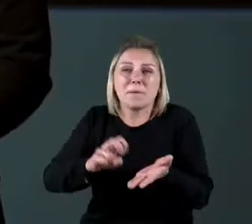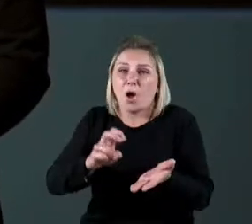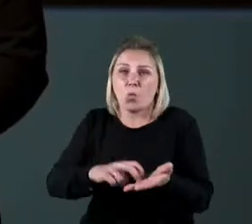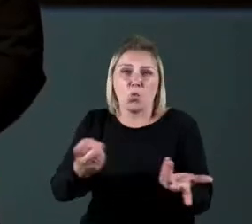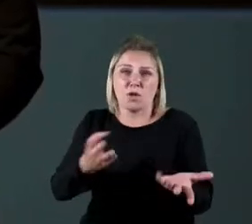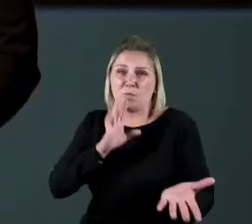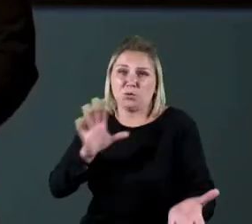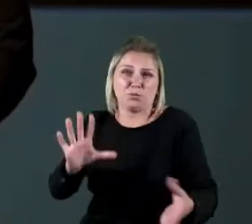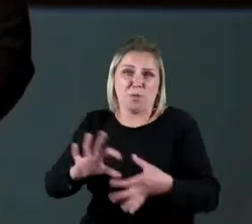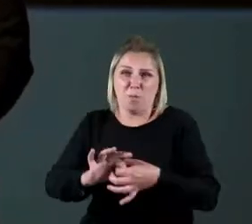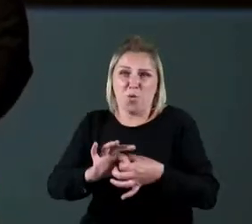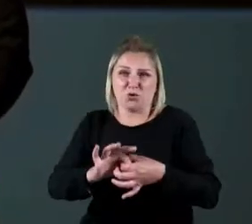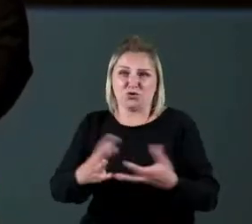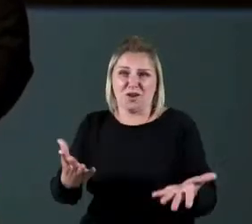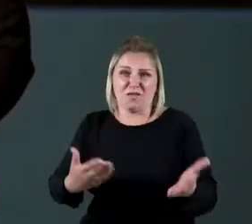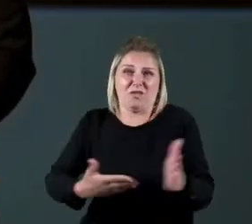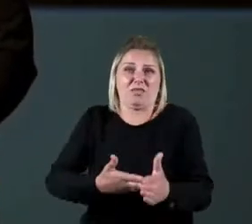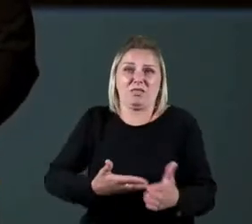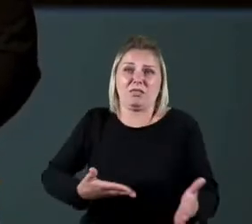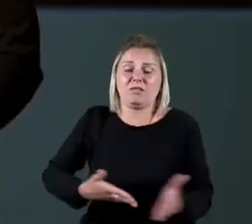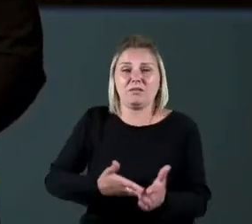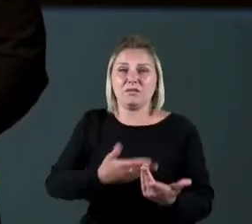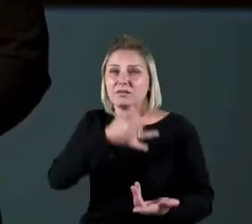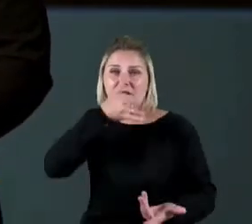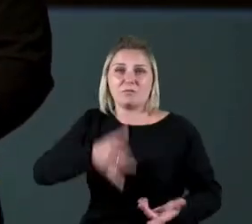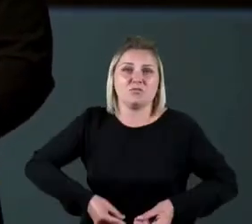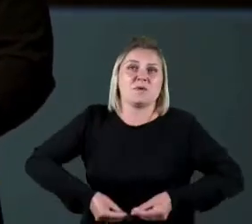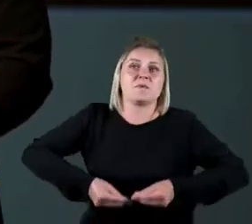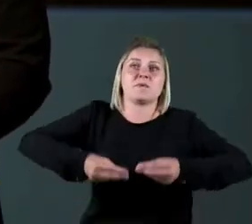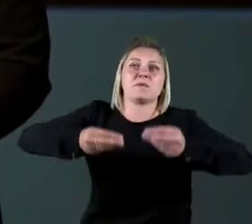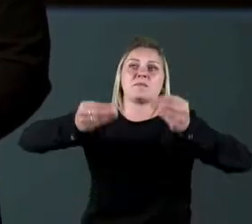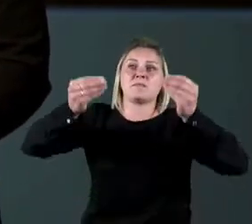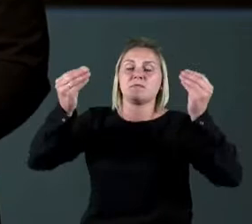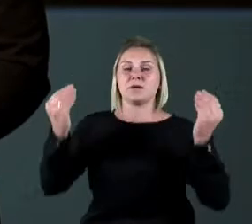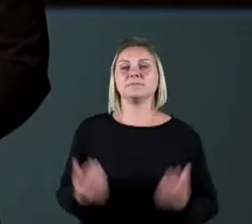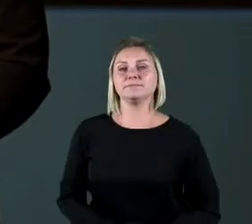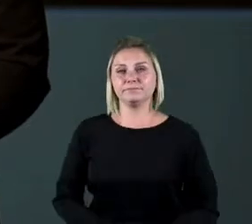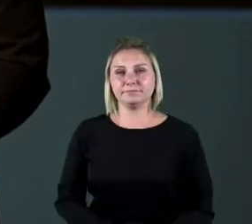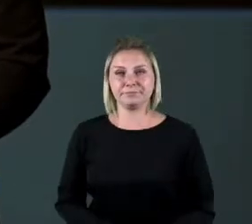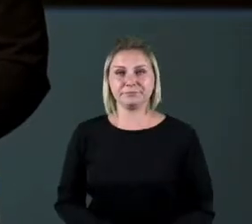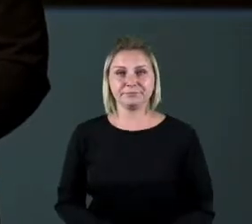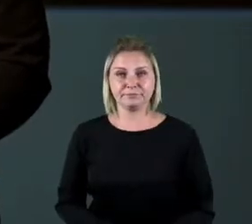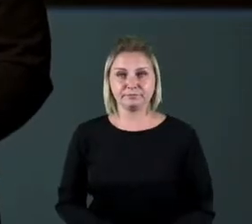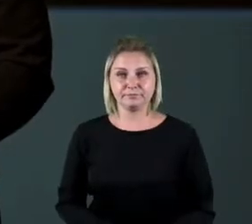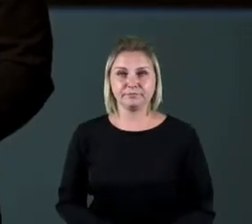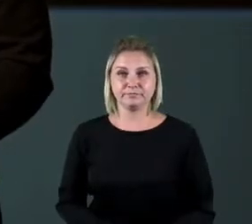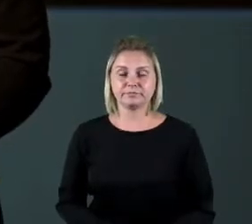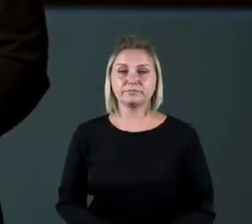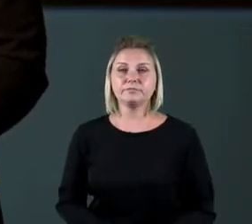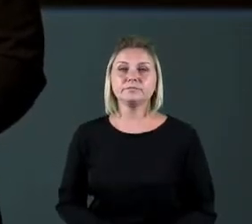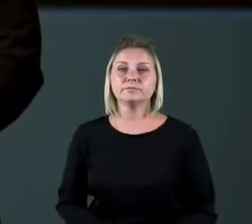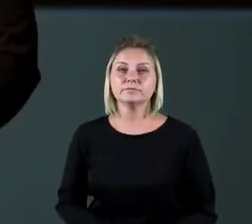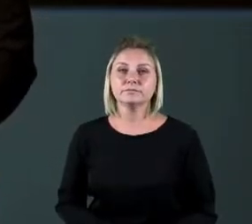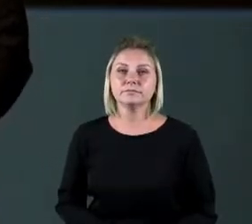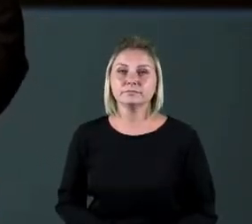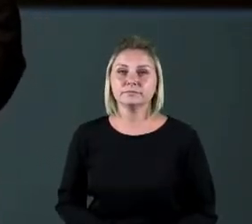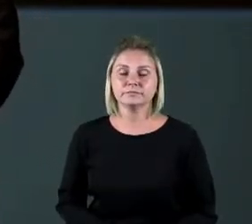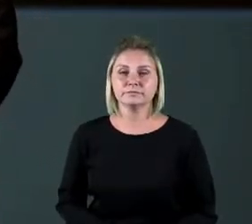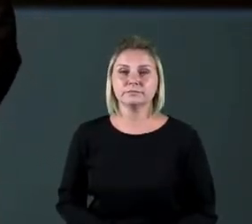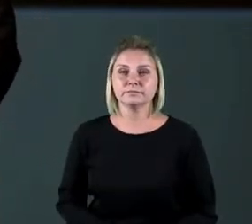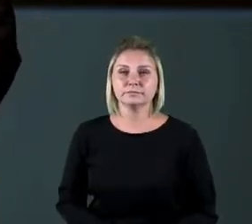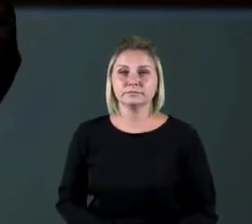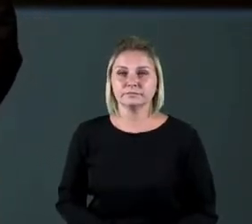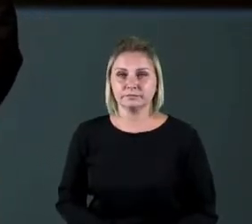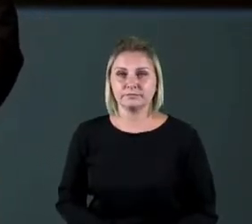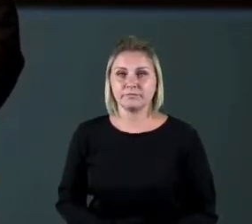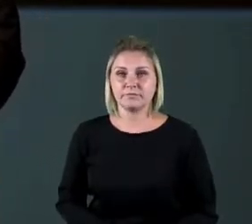prevailing political economy, especially in LICs, this is low-income countries, and LDCs, least development countries,